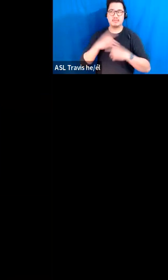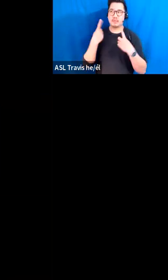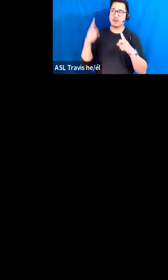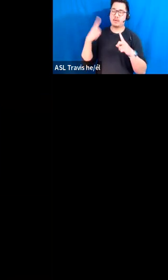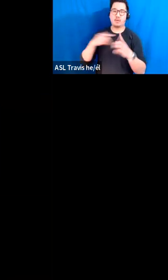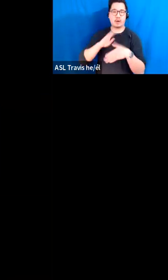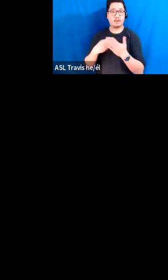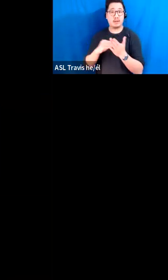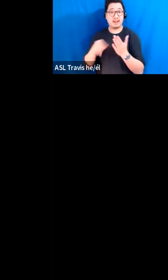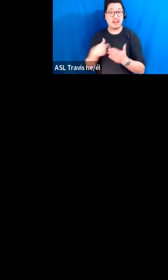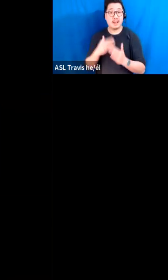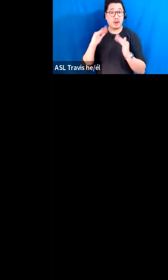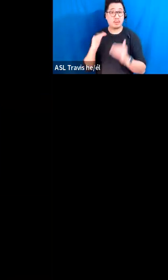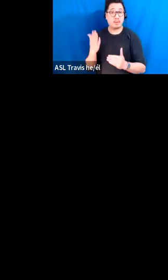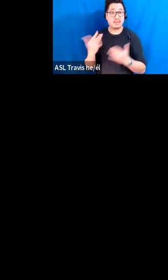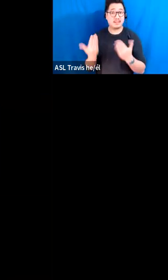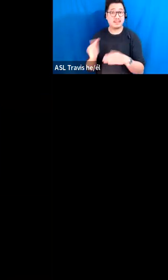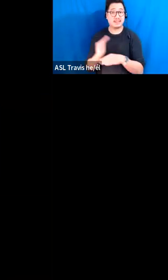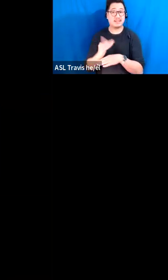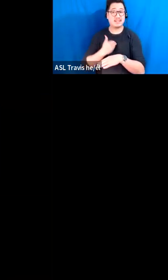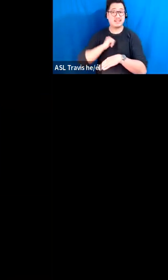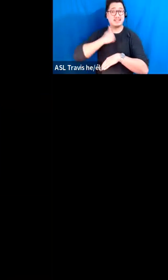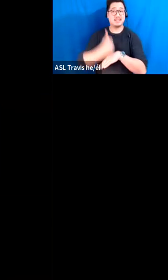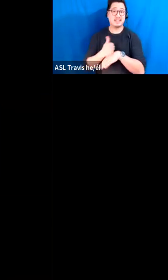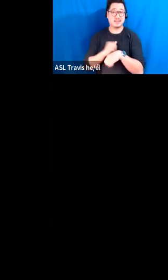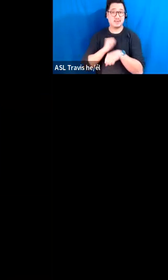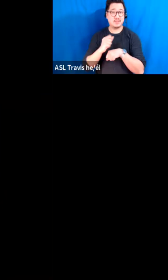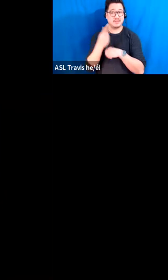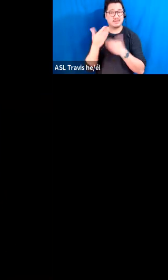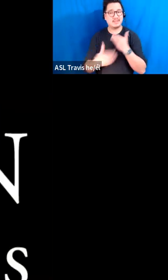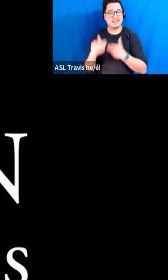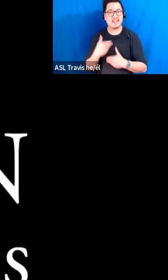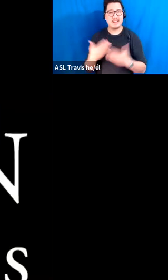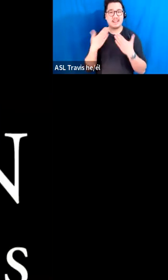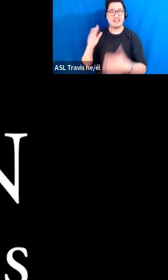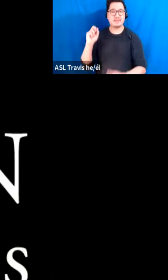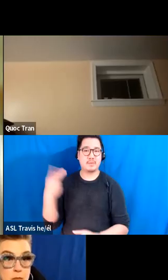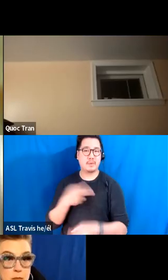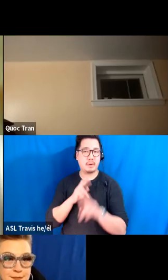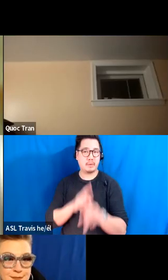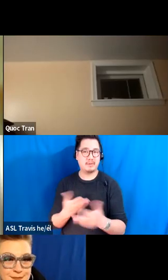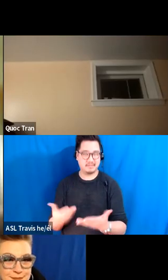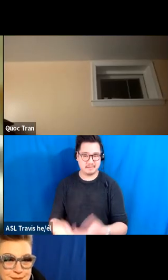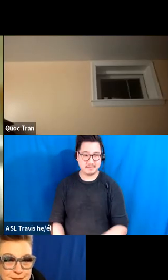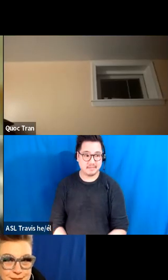that the presentation tonight sets that path forward thank you and that's my superintendent's report